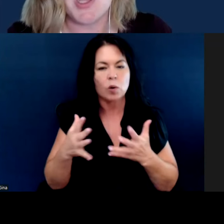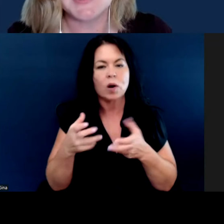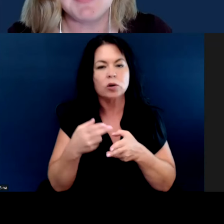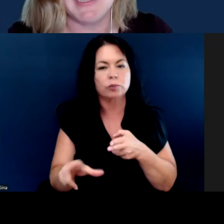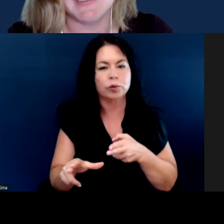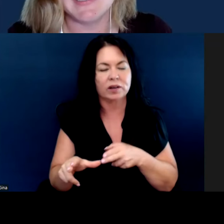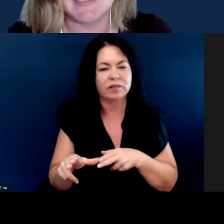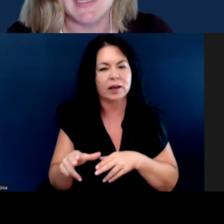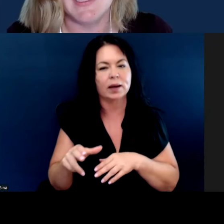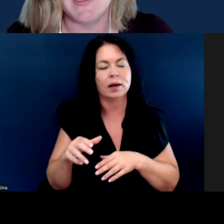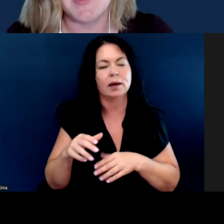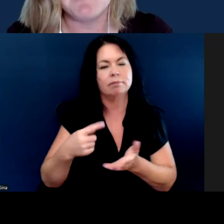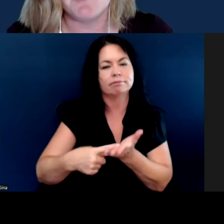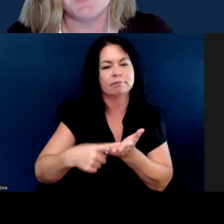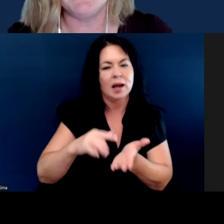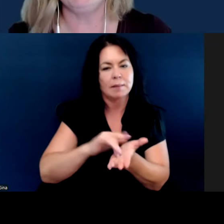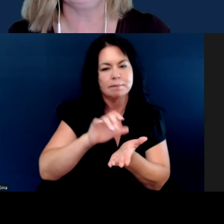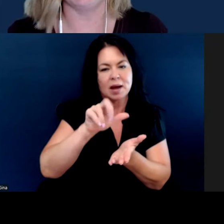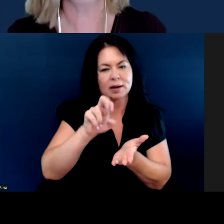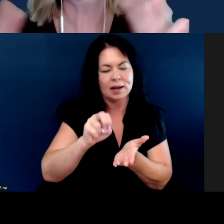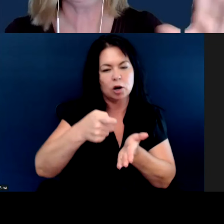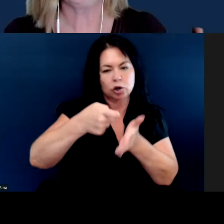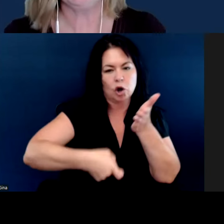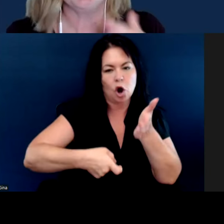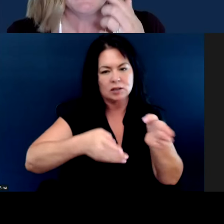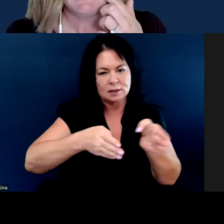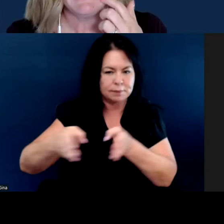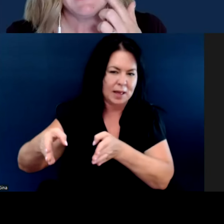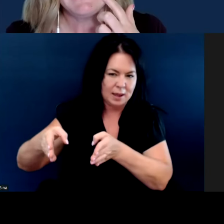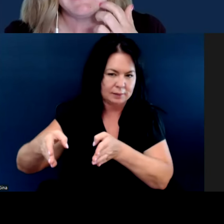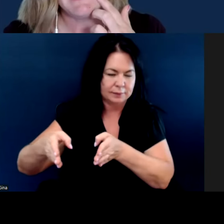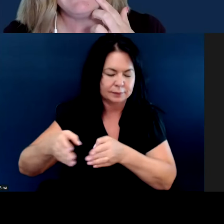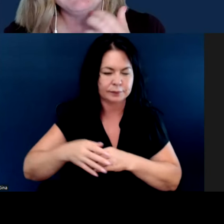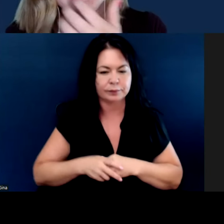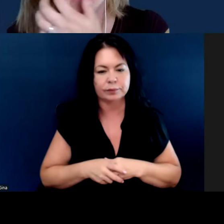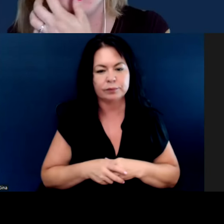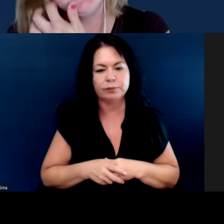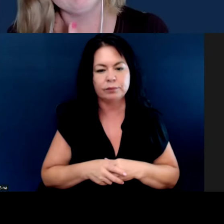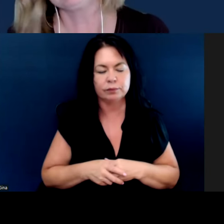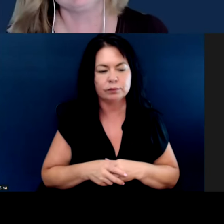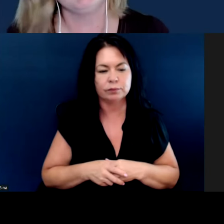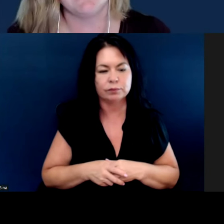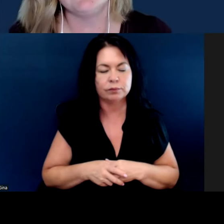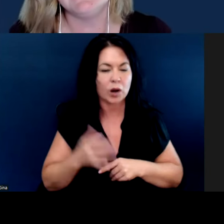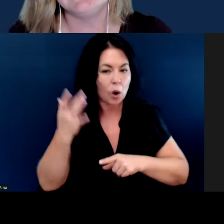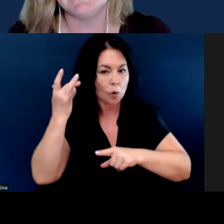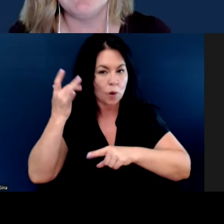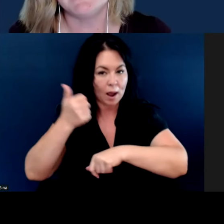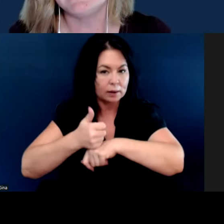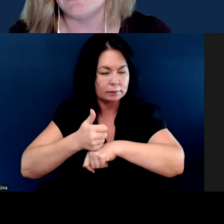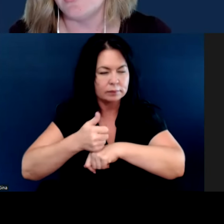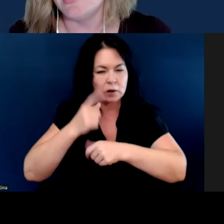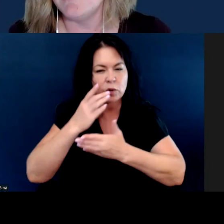Medicare cost plans within this option too. And this exists only for some counties